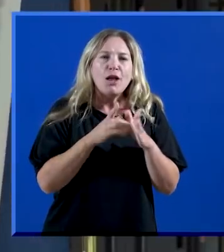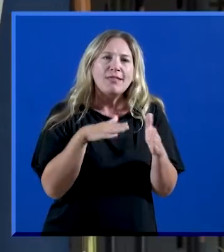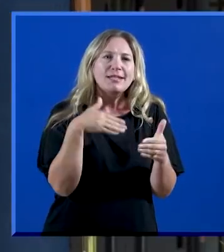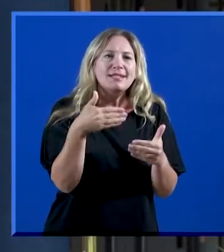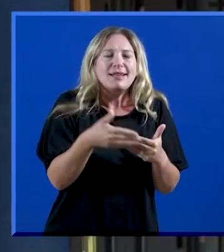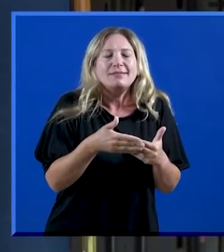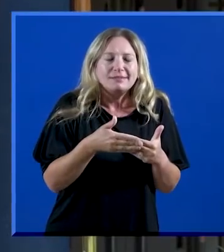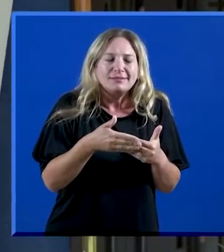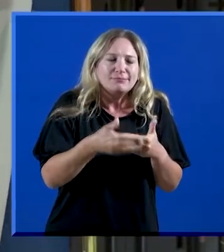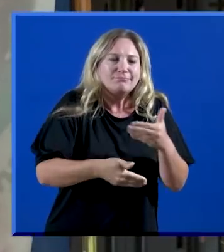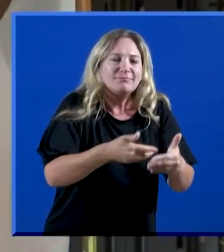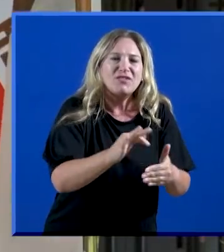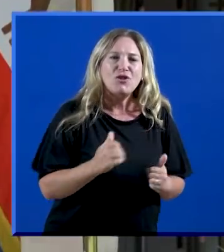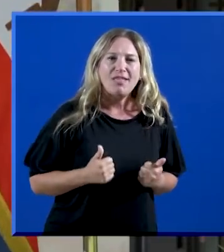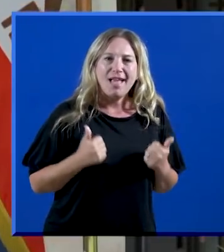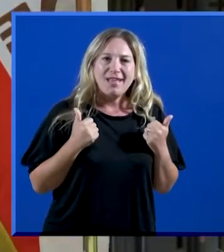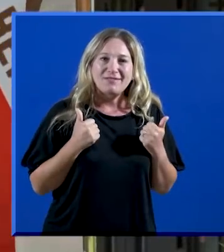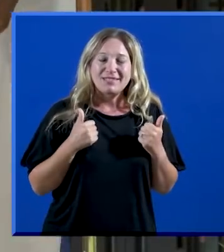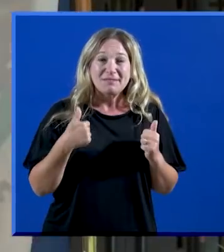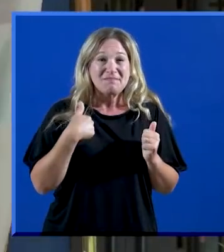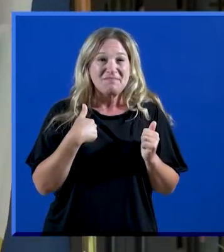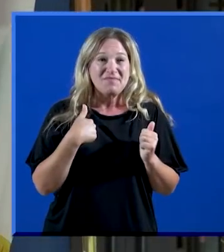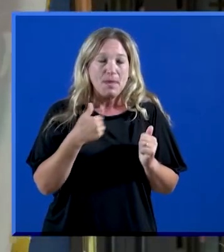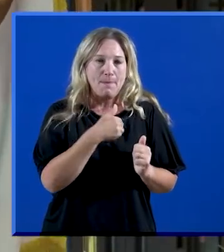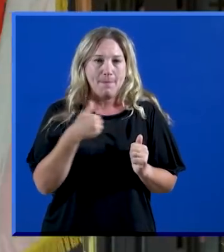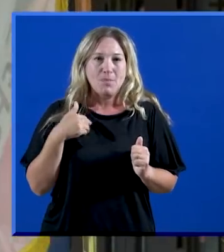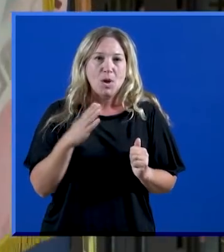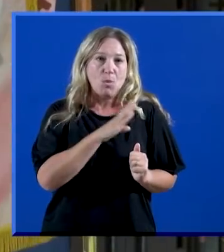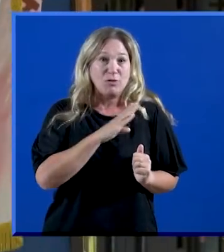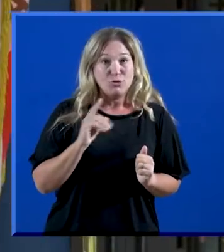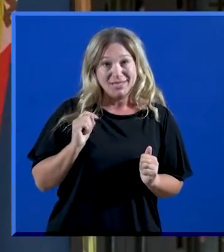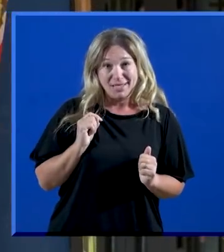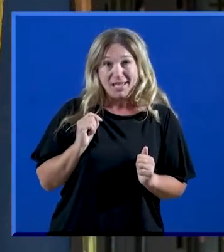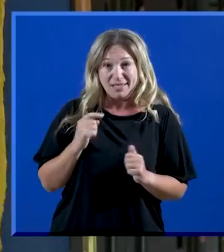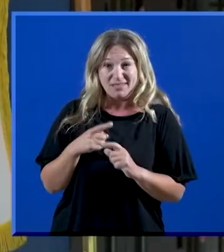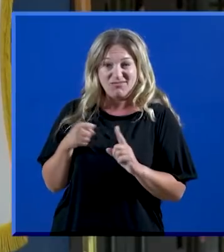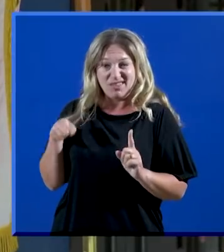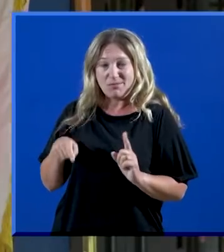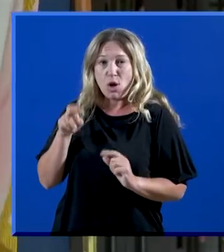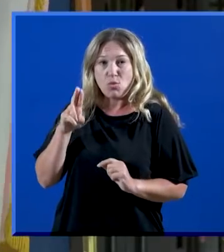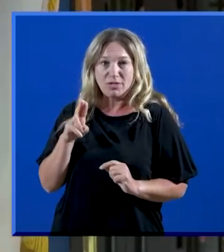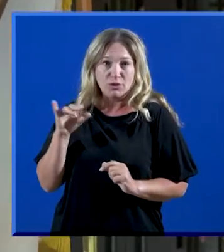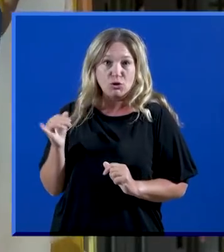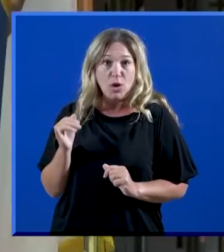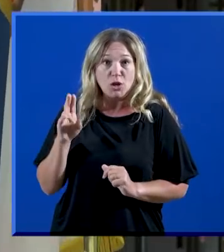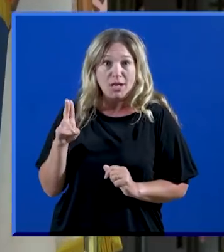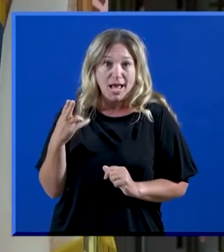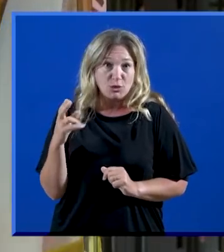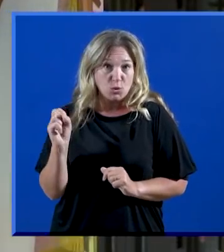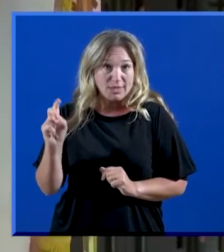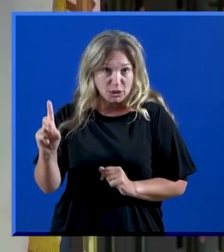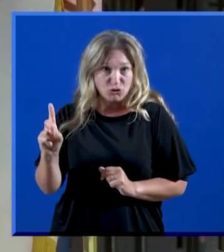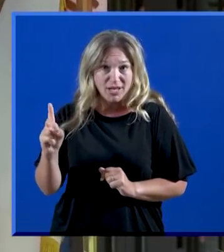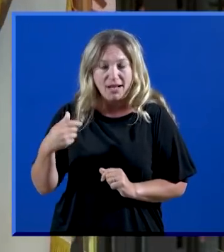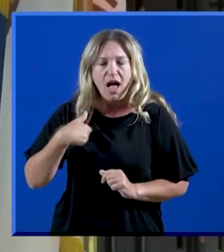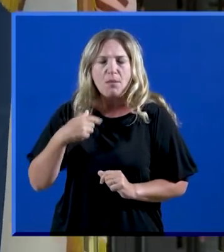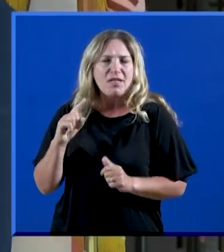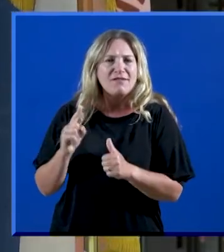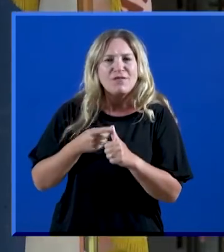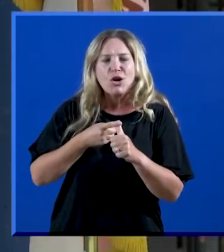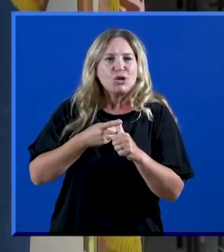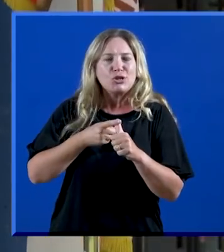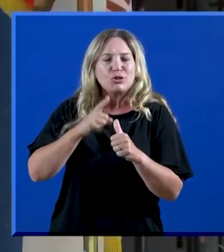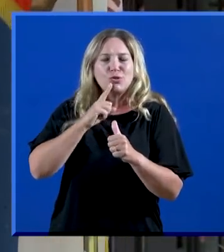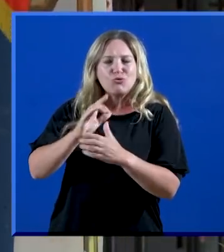amazing lives. As a member of the Board of Trustees for the Roseville Joint Union High School District, I want to be the first to commend